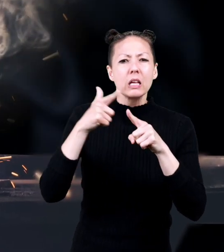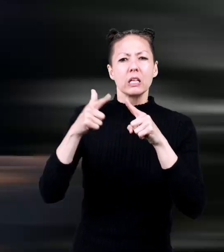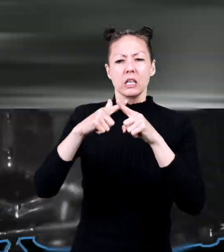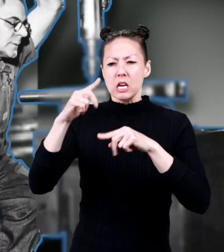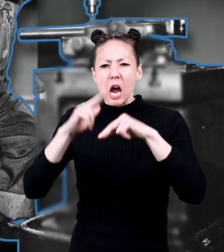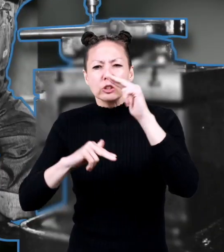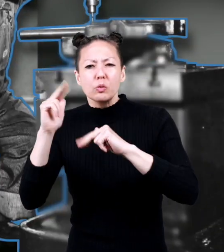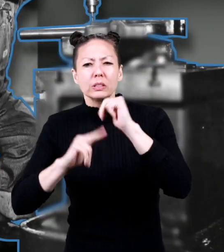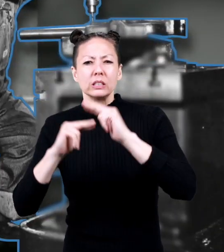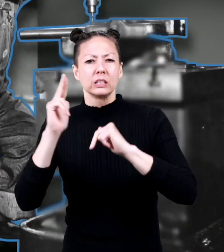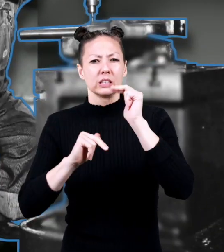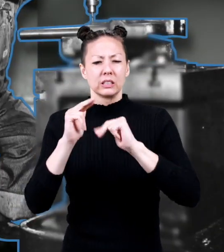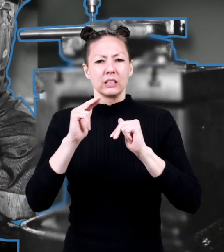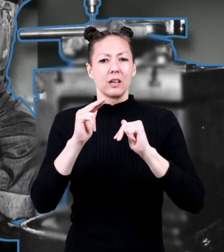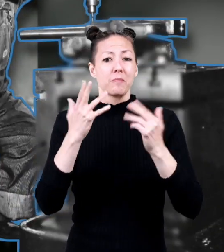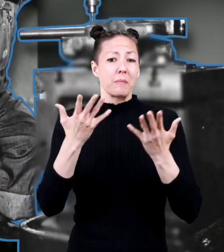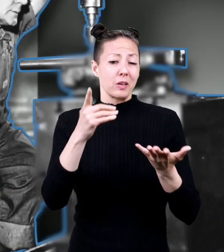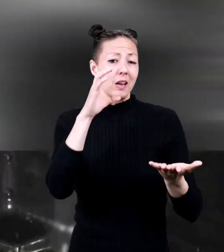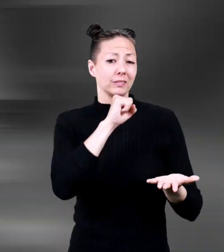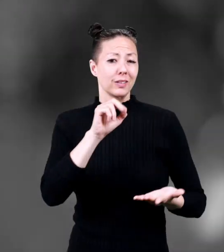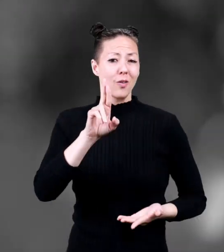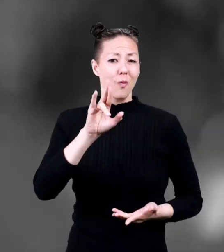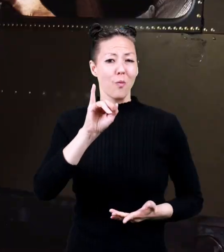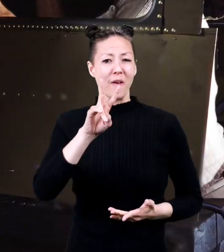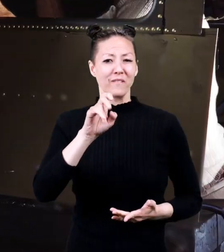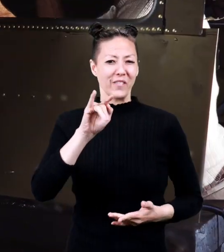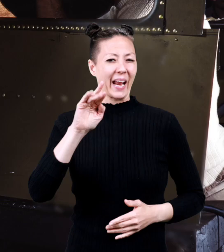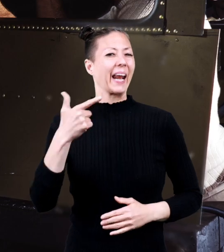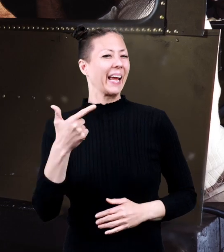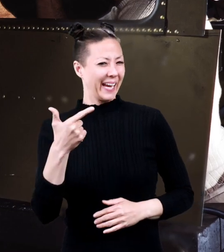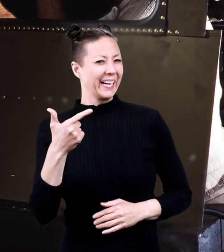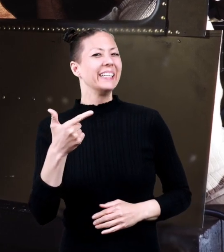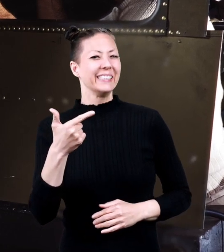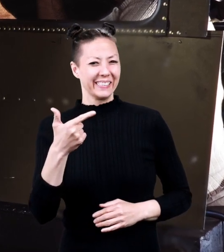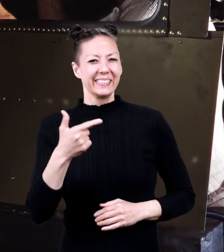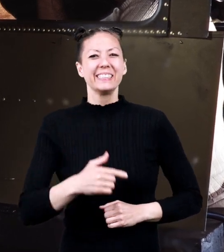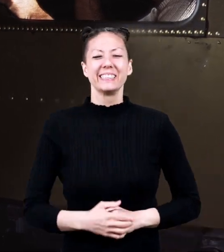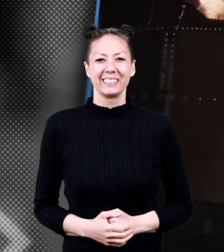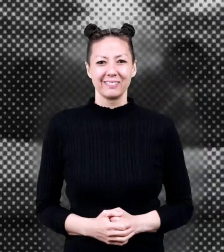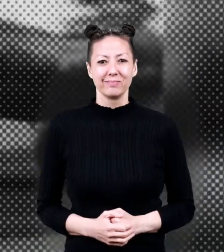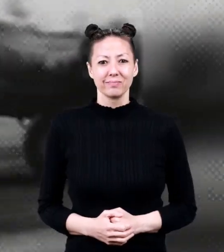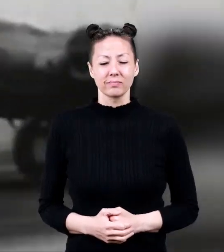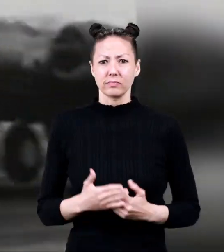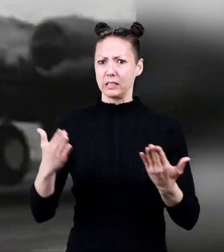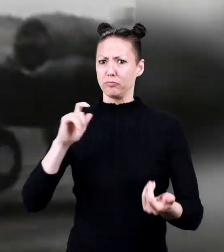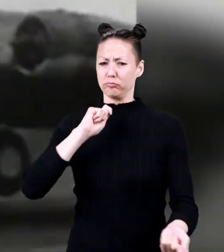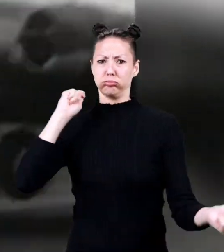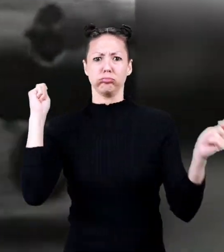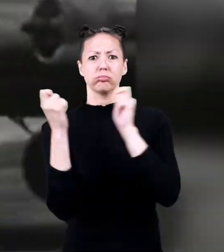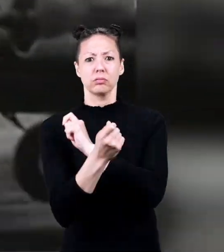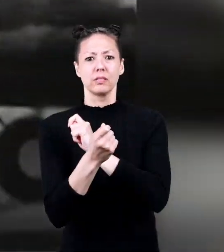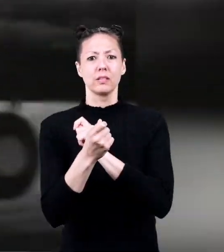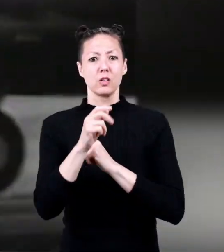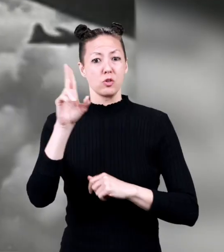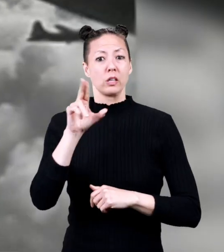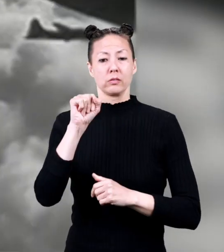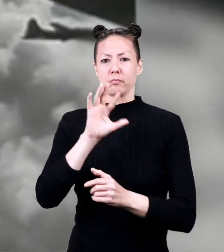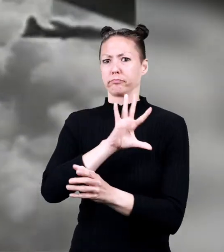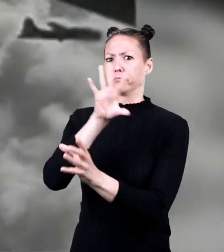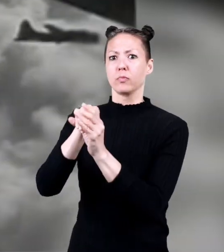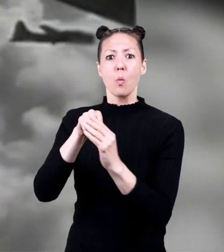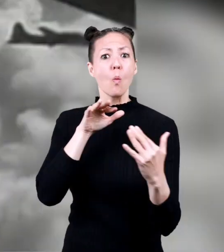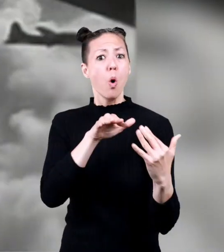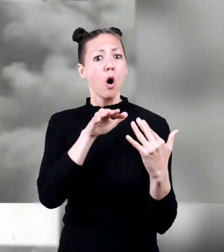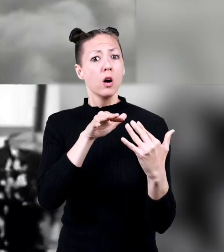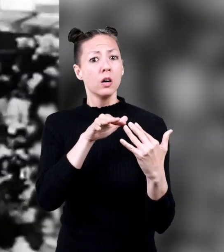welding, construction, or, you guessed it, riveting. Things changed when the United States